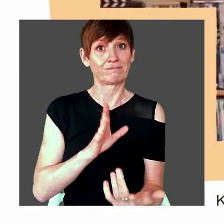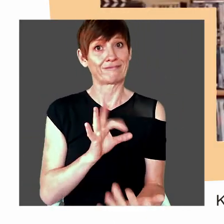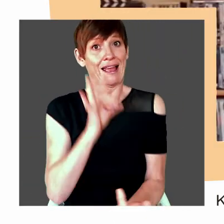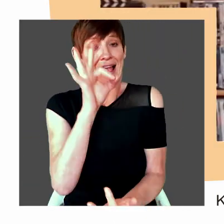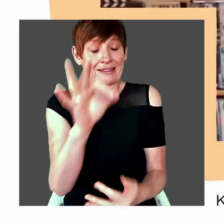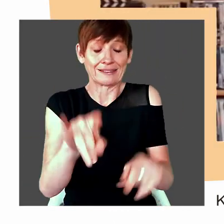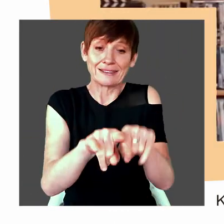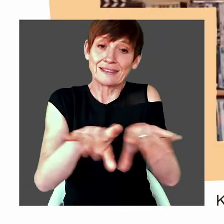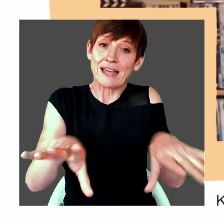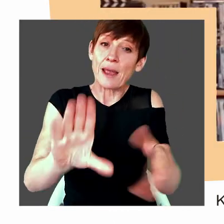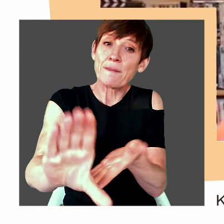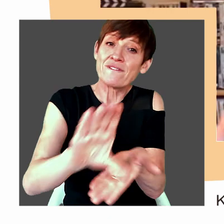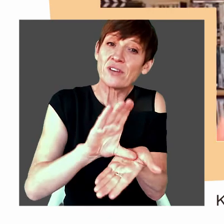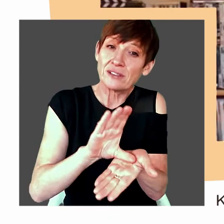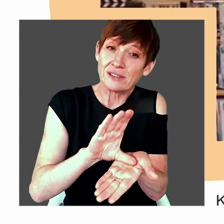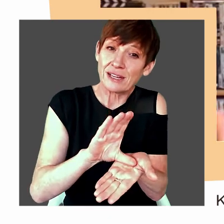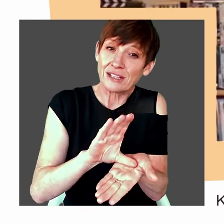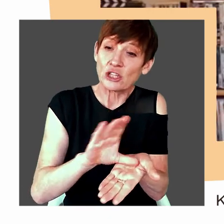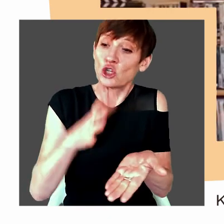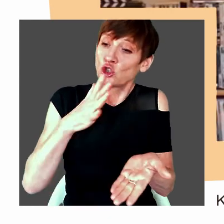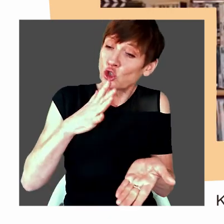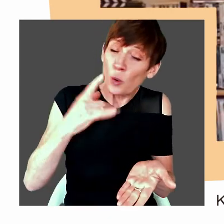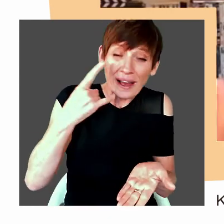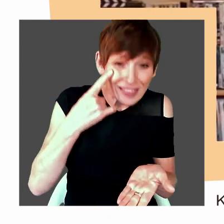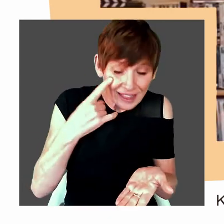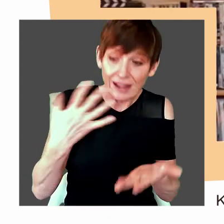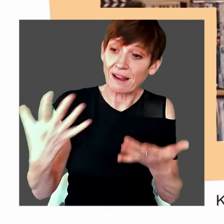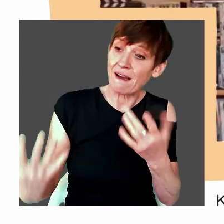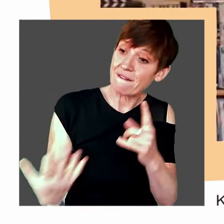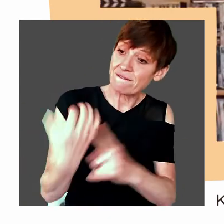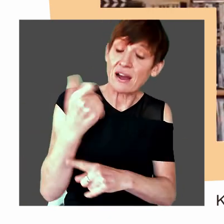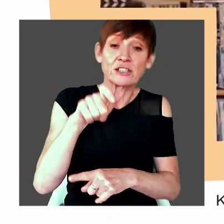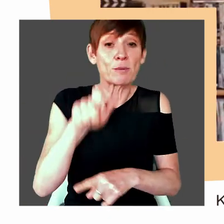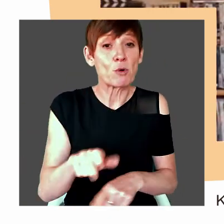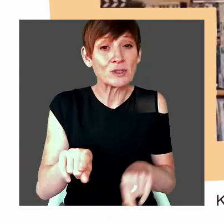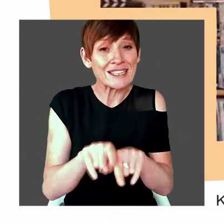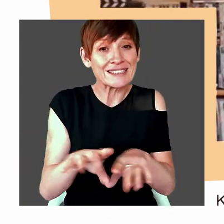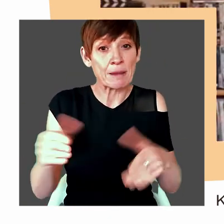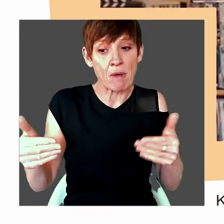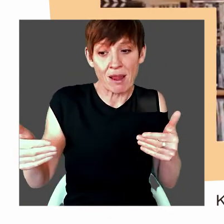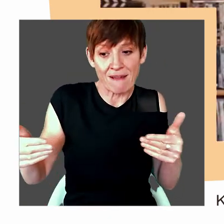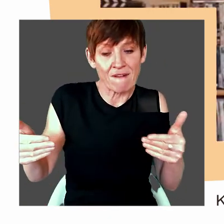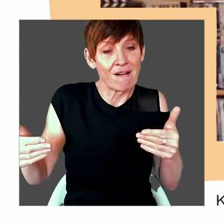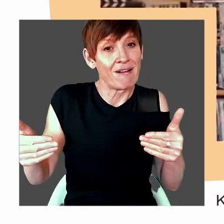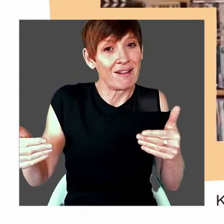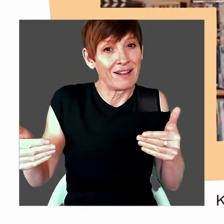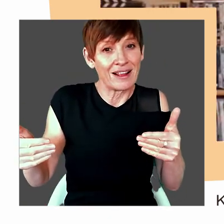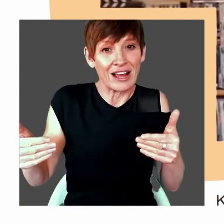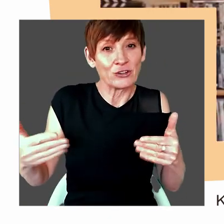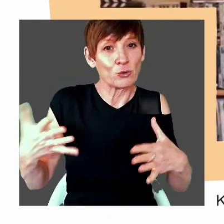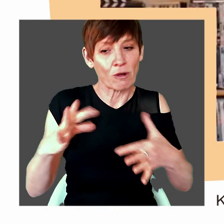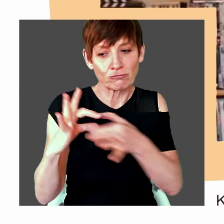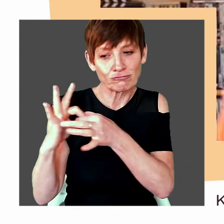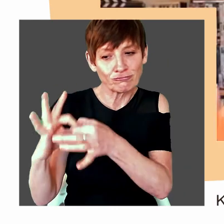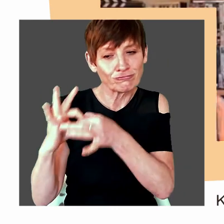somebody who is at a similar level to you that you can grow with together and build a relationship with together. And actually new producers are going to give you so much